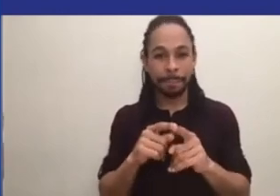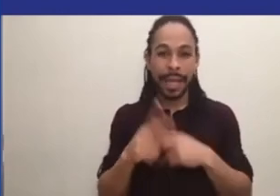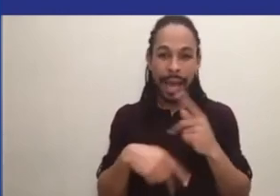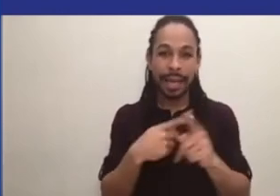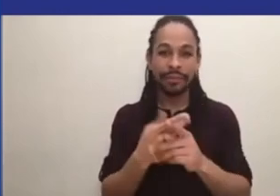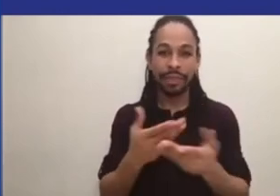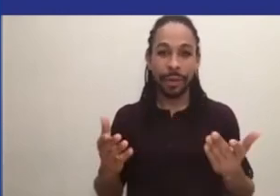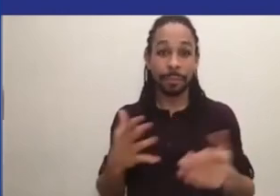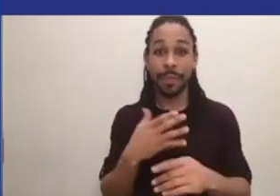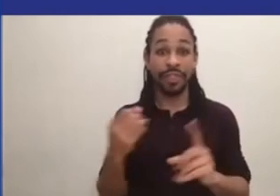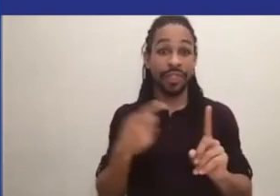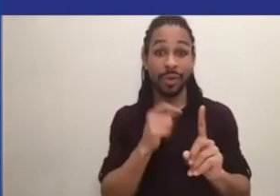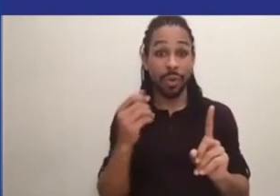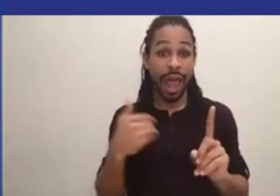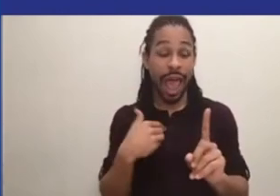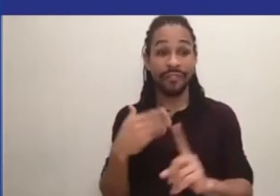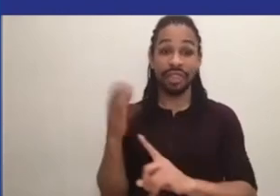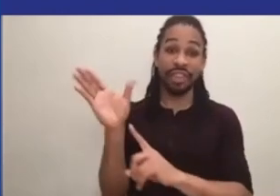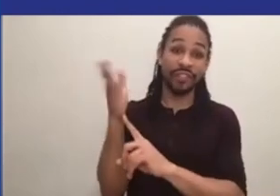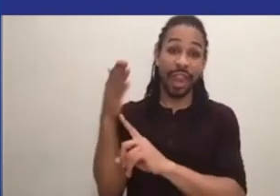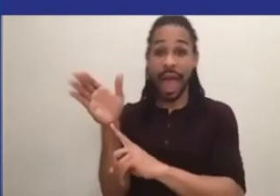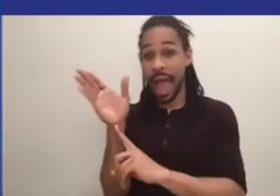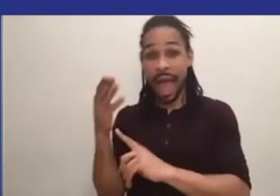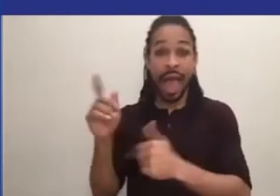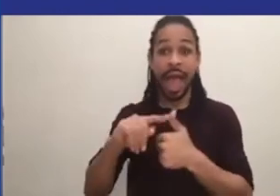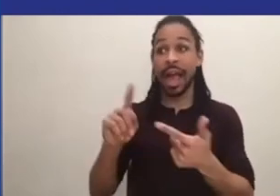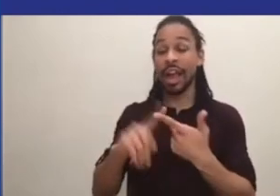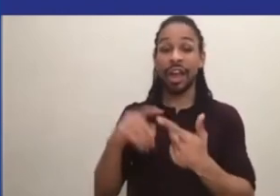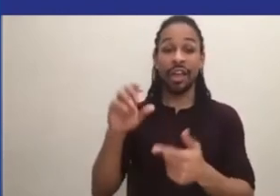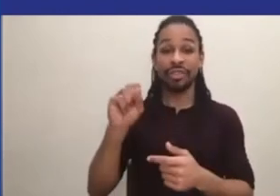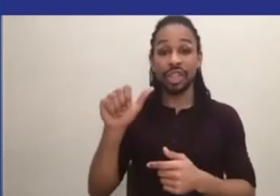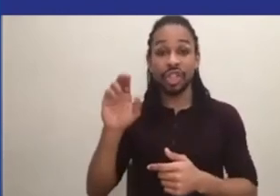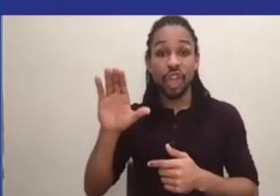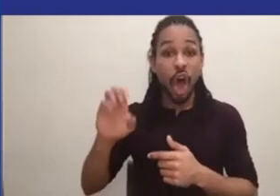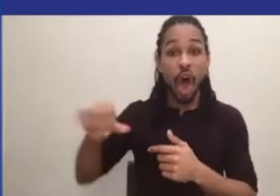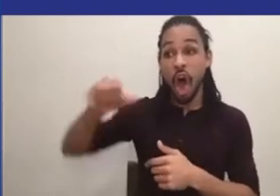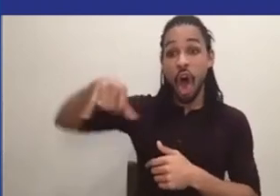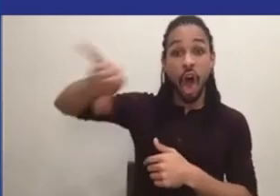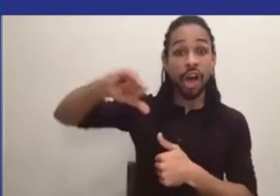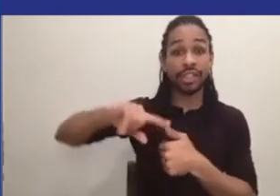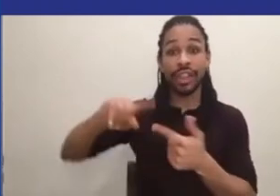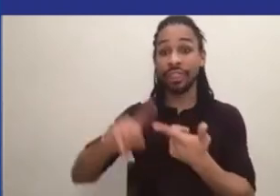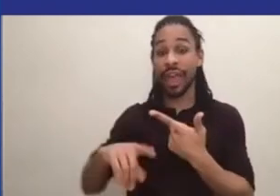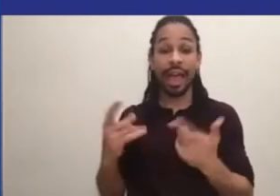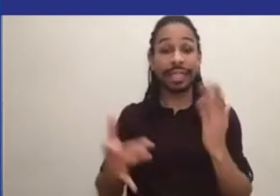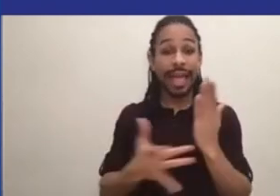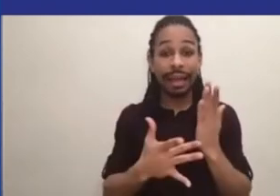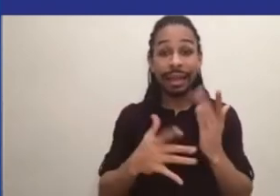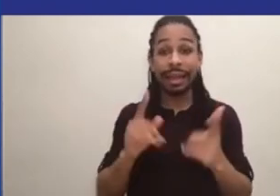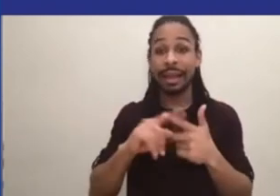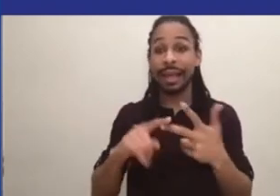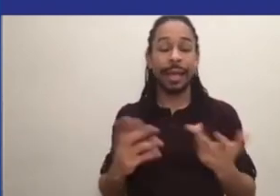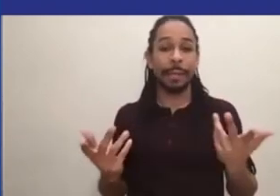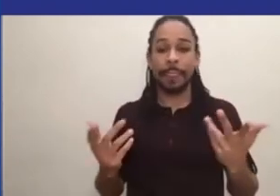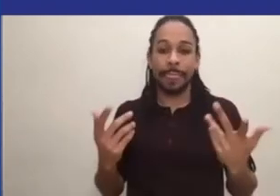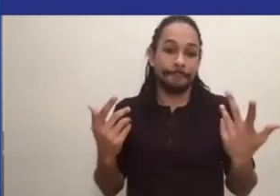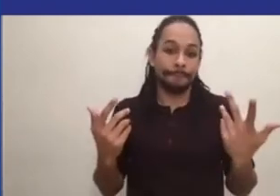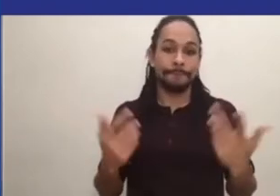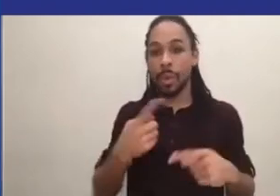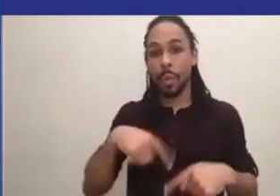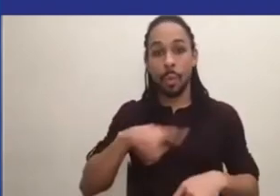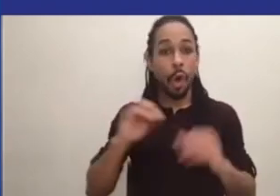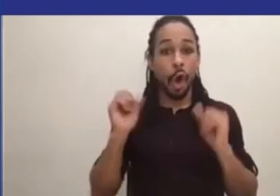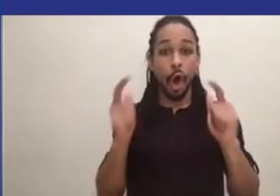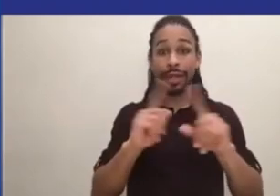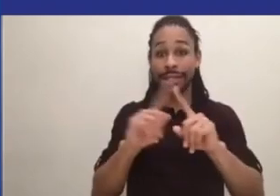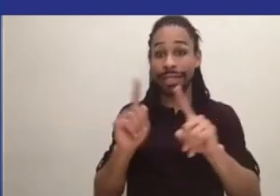have the swag, they don't have the sauce, they don't have the technique, they don't, whatever we, you know, we're all different, you know, years